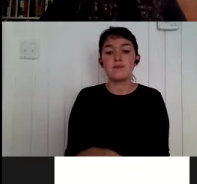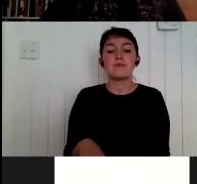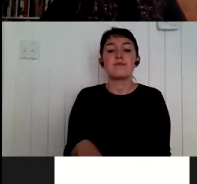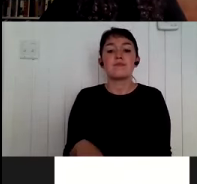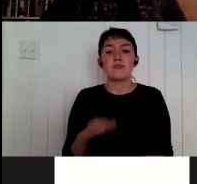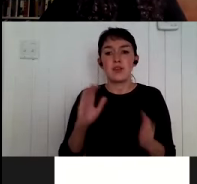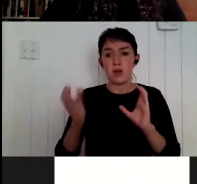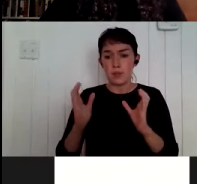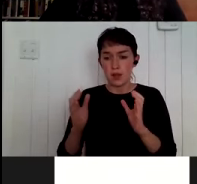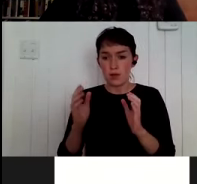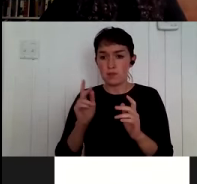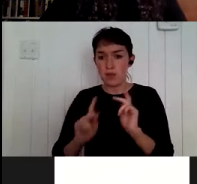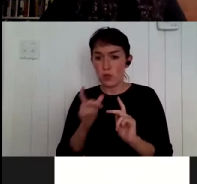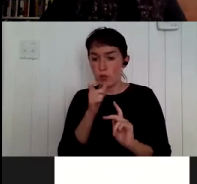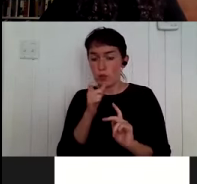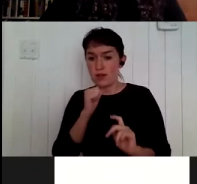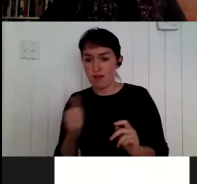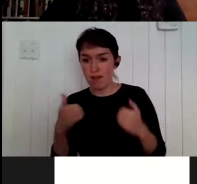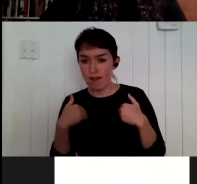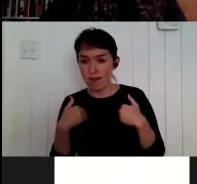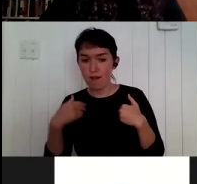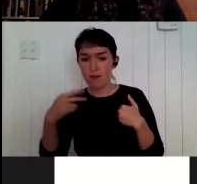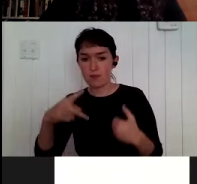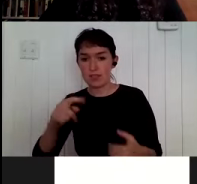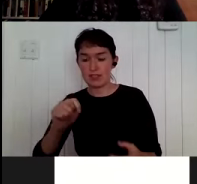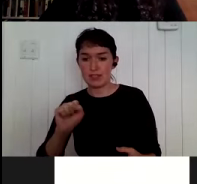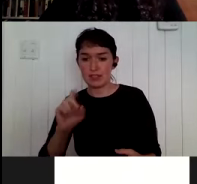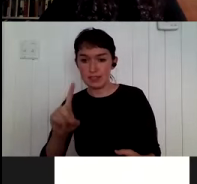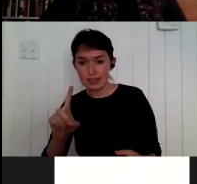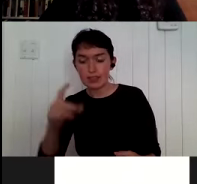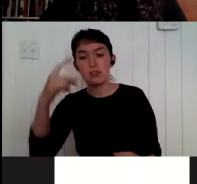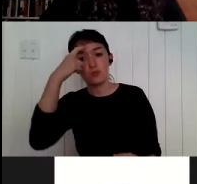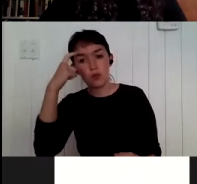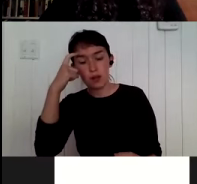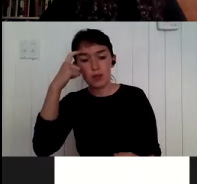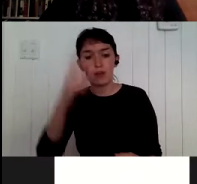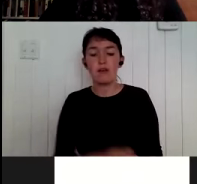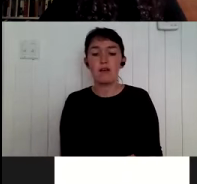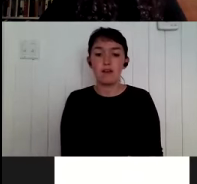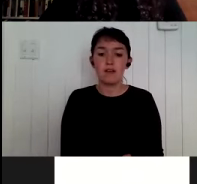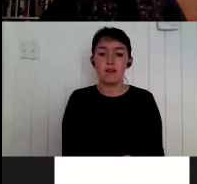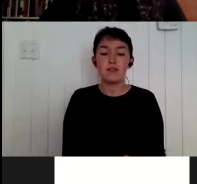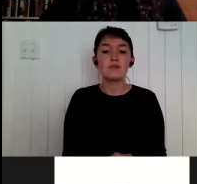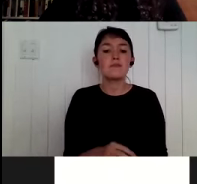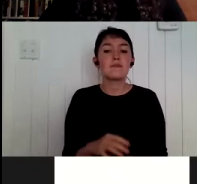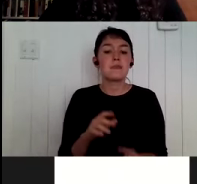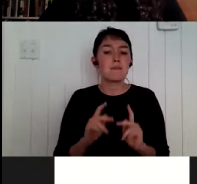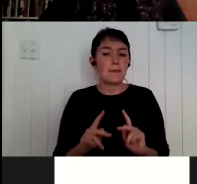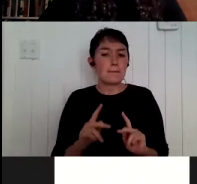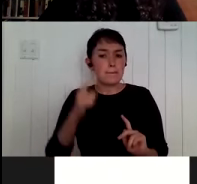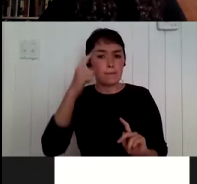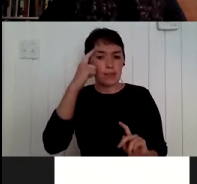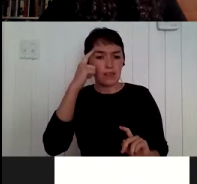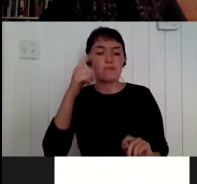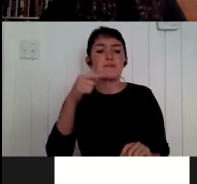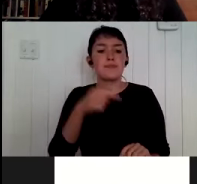haven't been exposed to trauma. And they think that a lot of these nightmares reflect some of the pervasive nature of